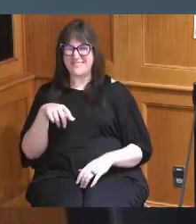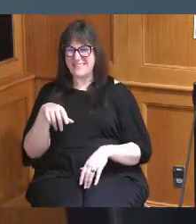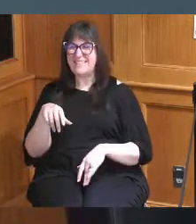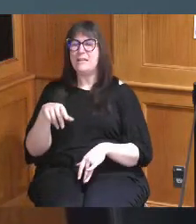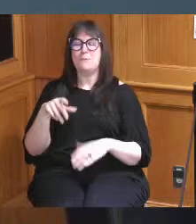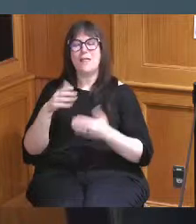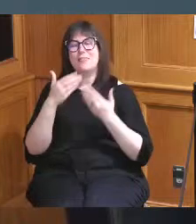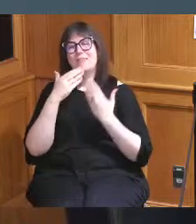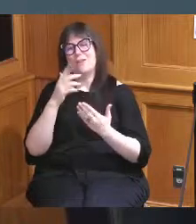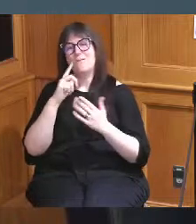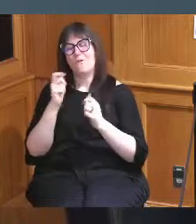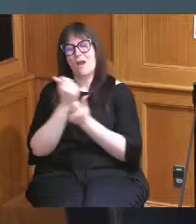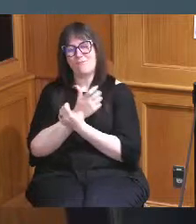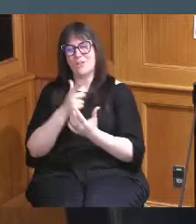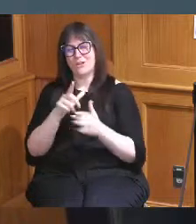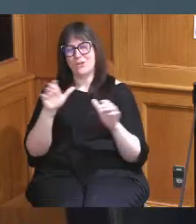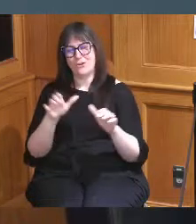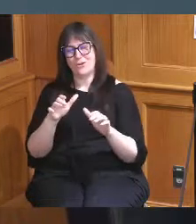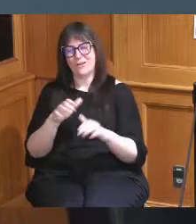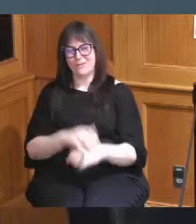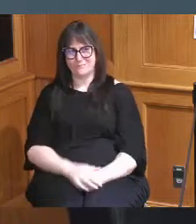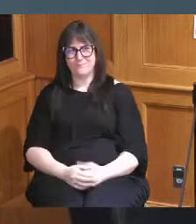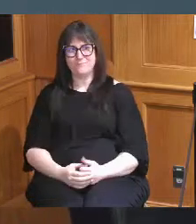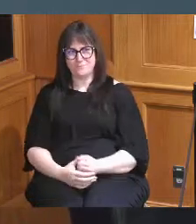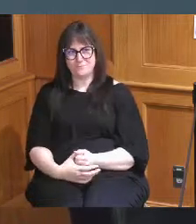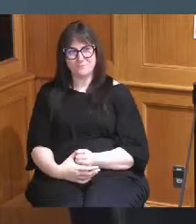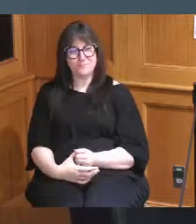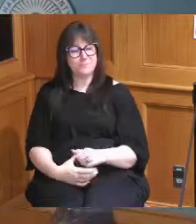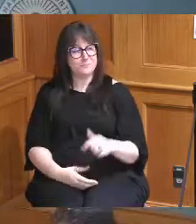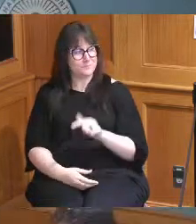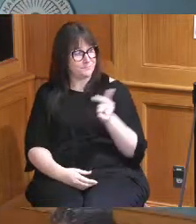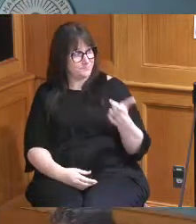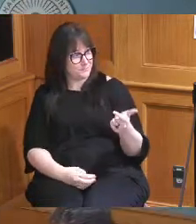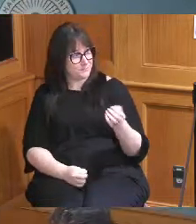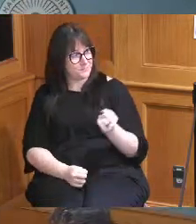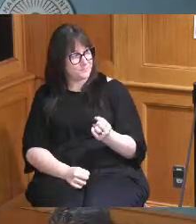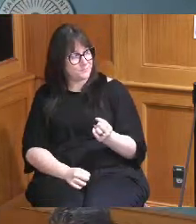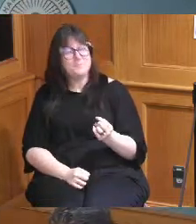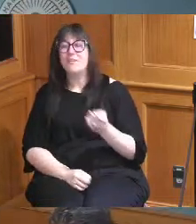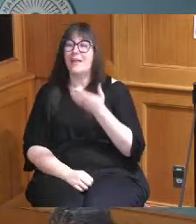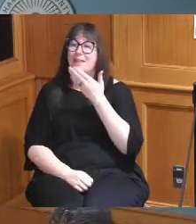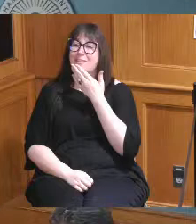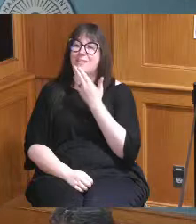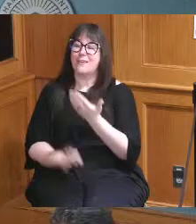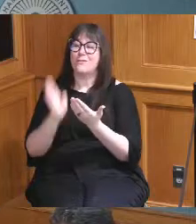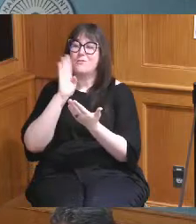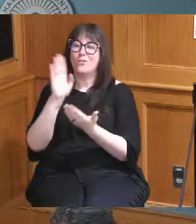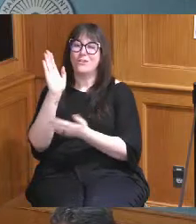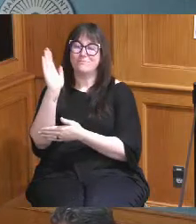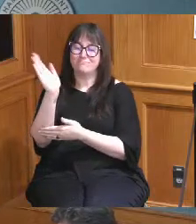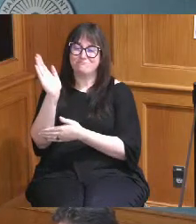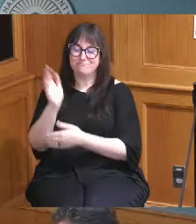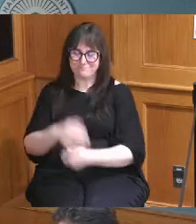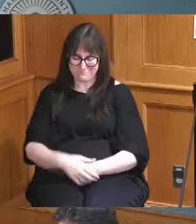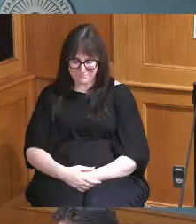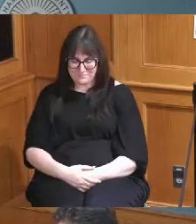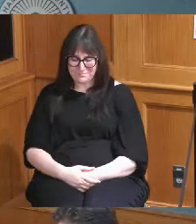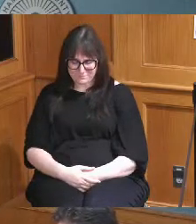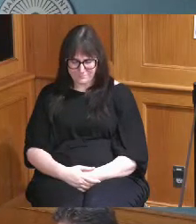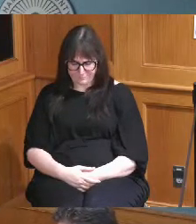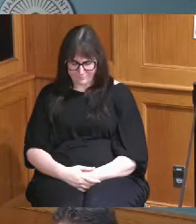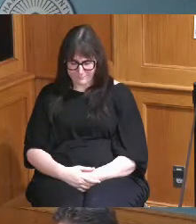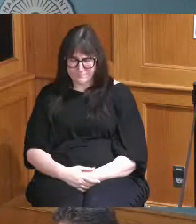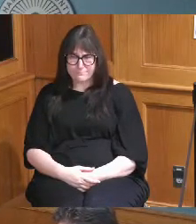I know that you will do it well. Thank you. Thank you. Commissioner Reese? Yeah, thank you for your testimony, and I